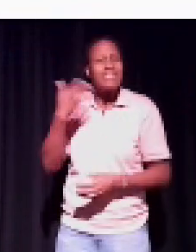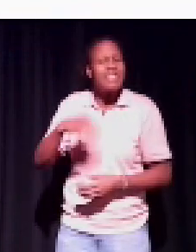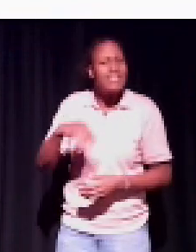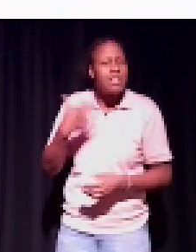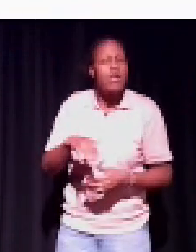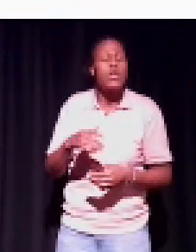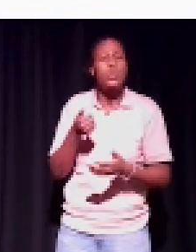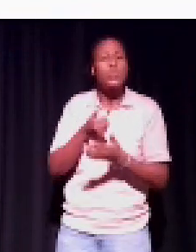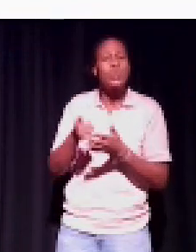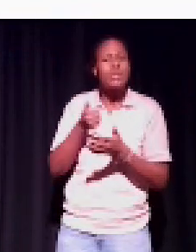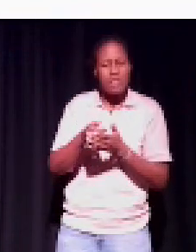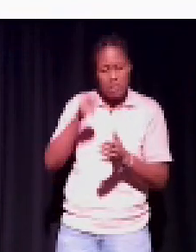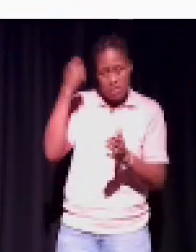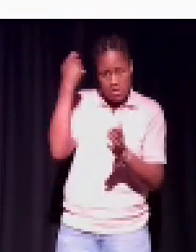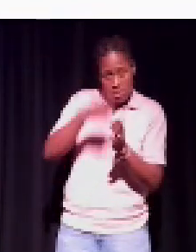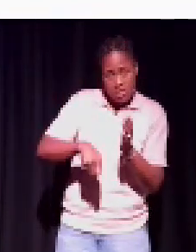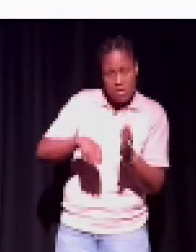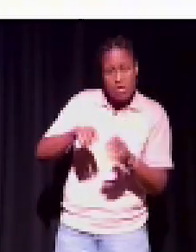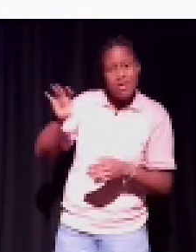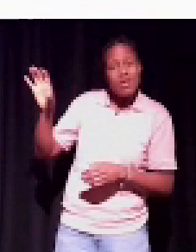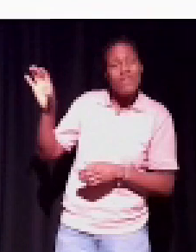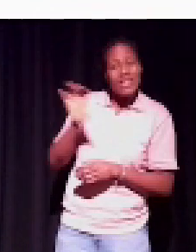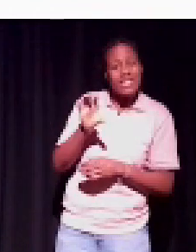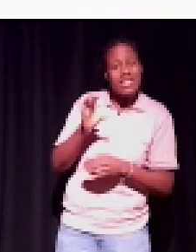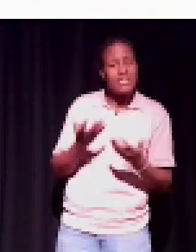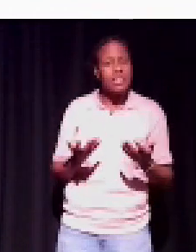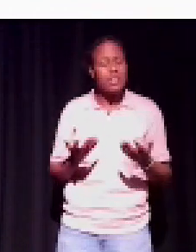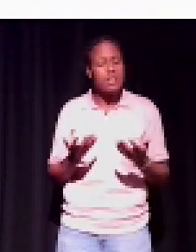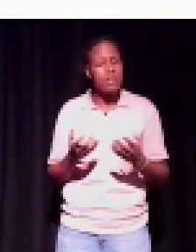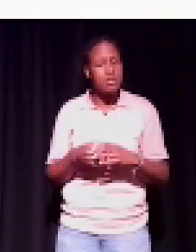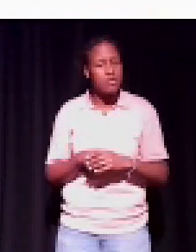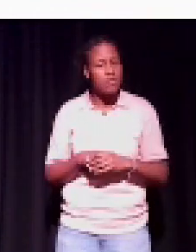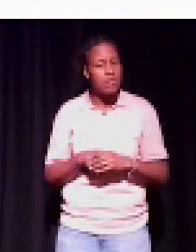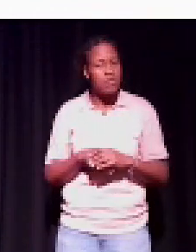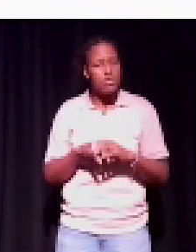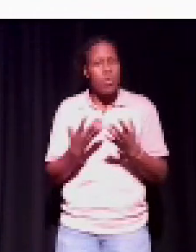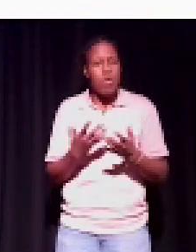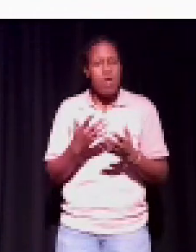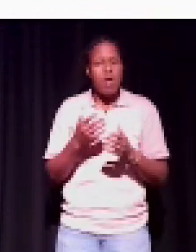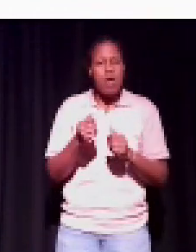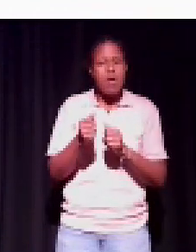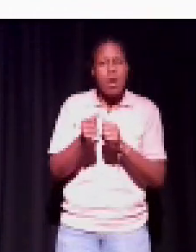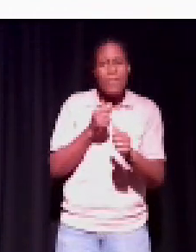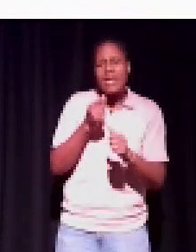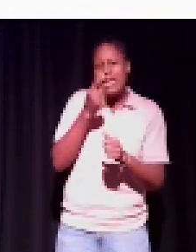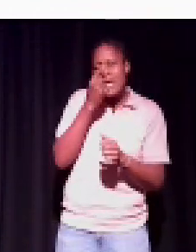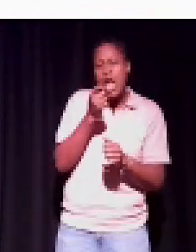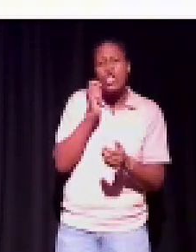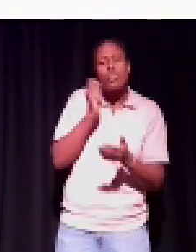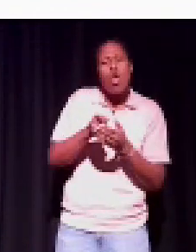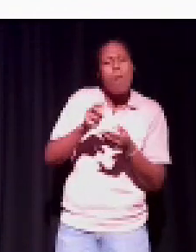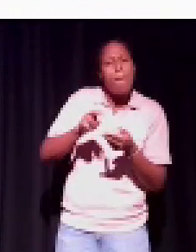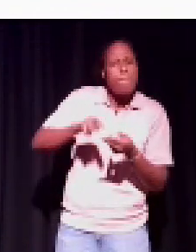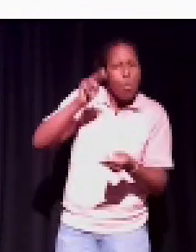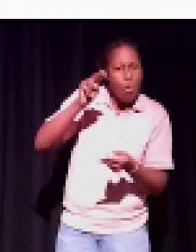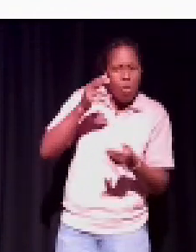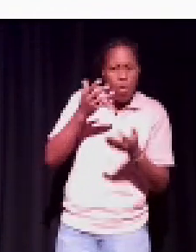is funded, and the companies that sell it know it's funded. So they know that they can ask maybe a slightly higher price than they